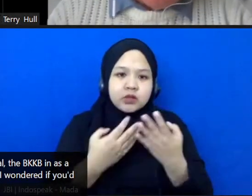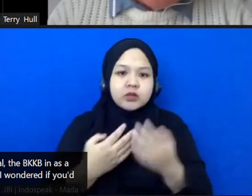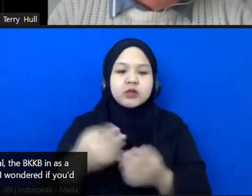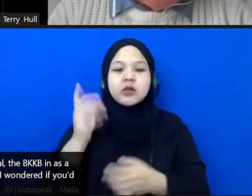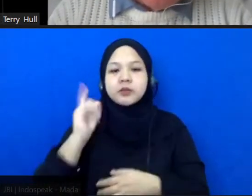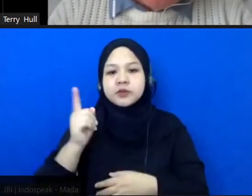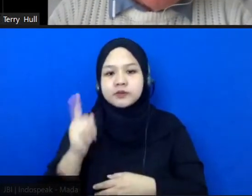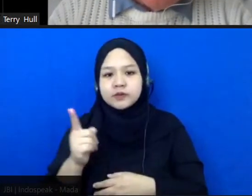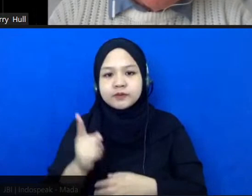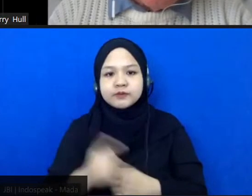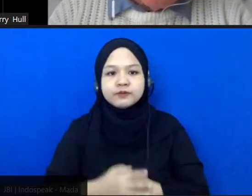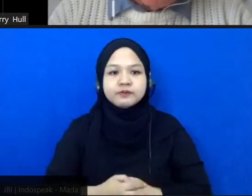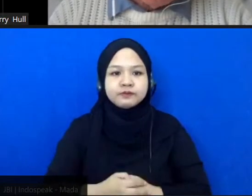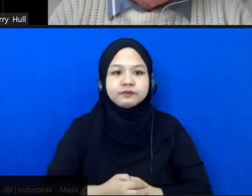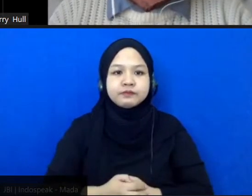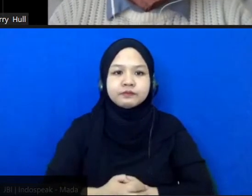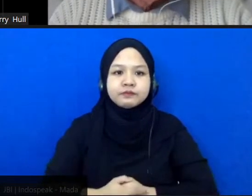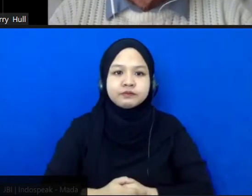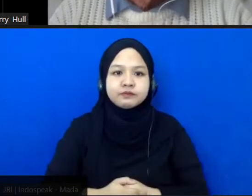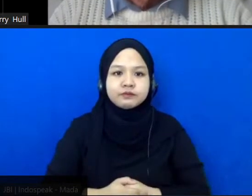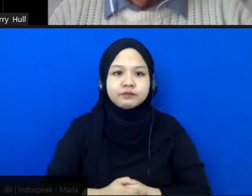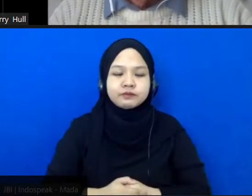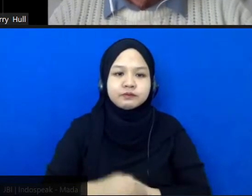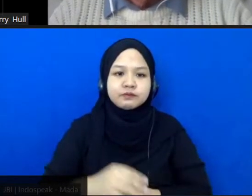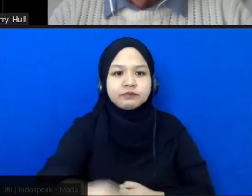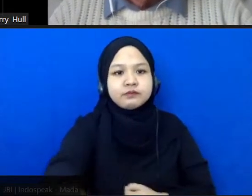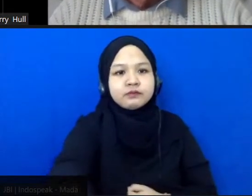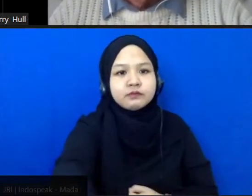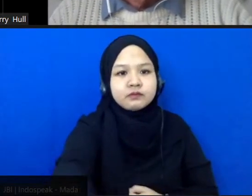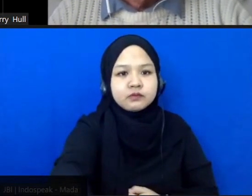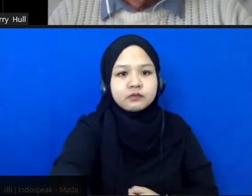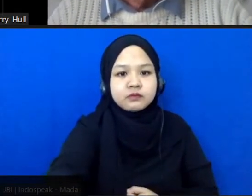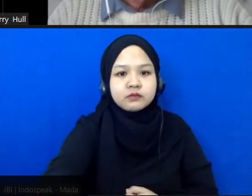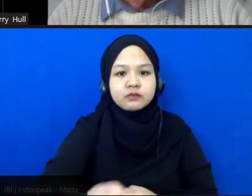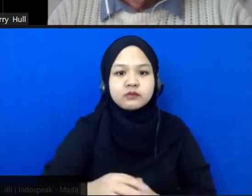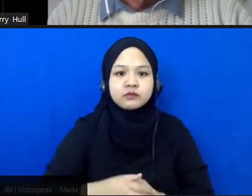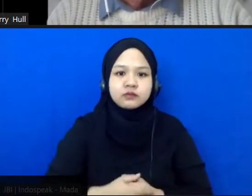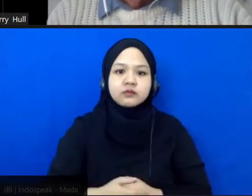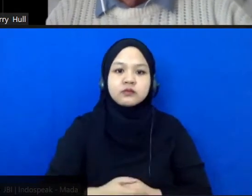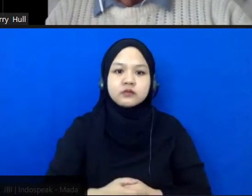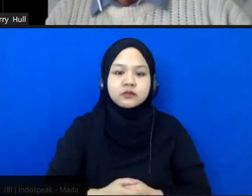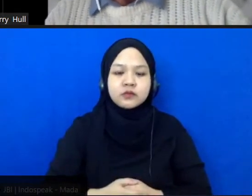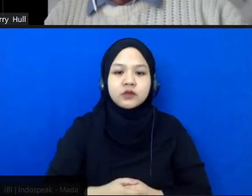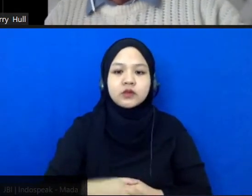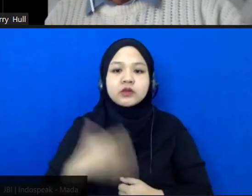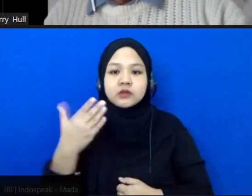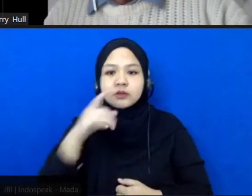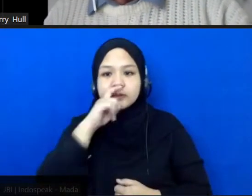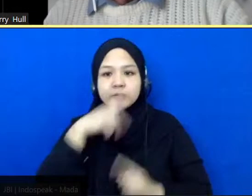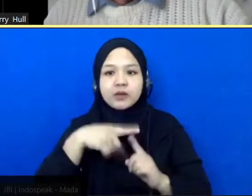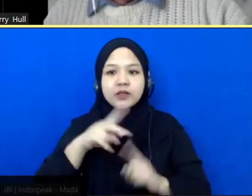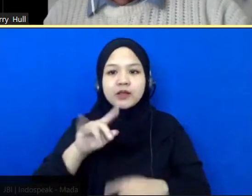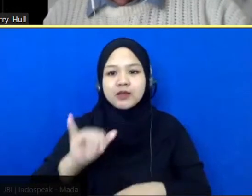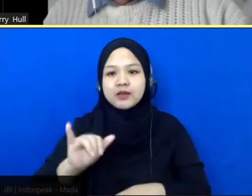Thank you very much, Bu Ann Booth. So Pak Terry, 30 detik. Terima kasih.